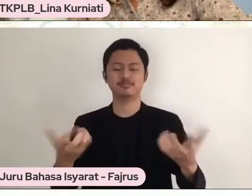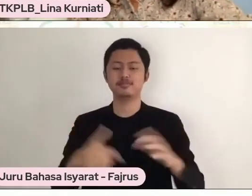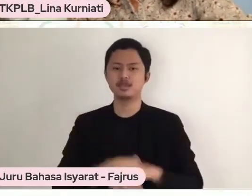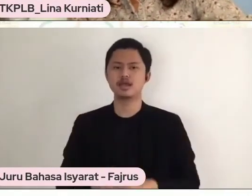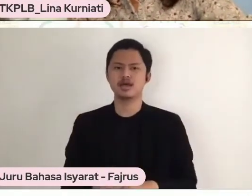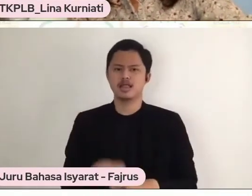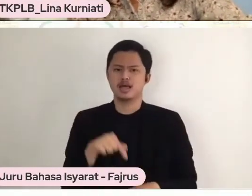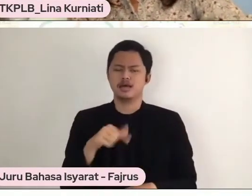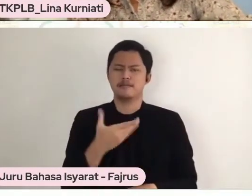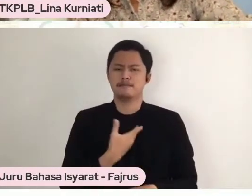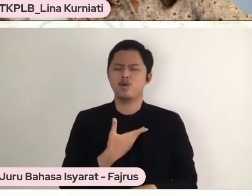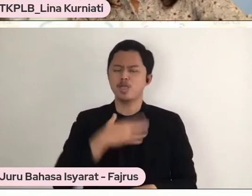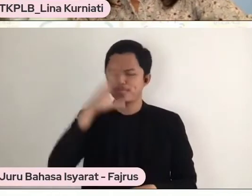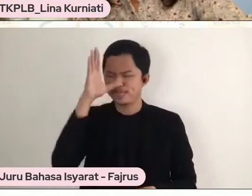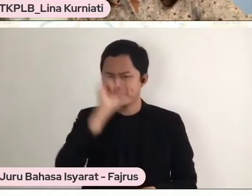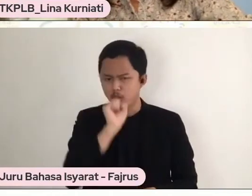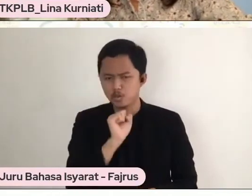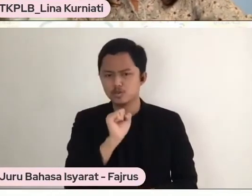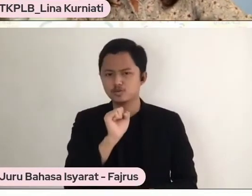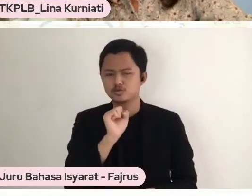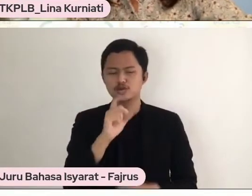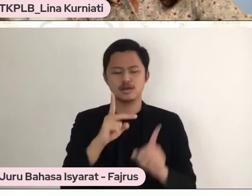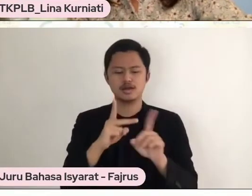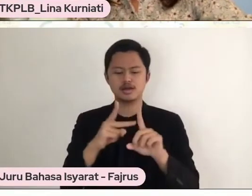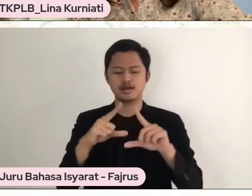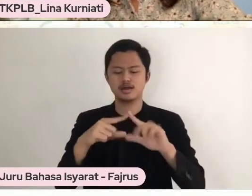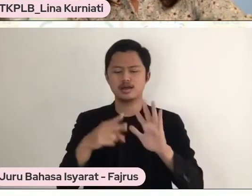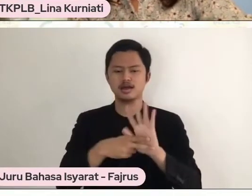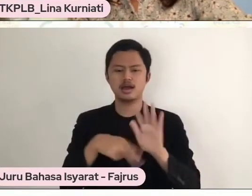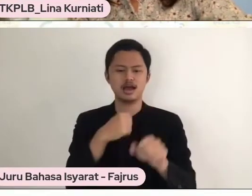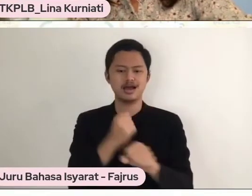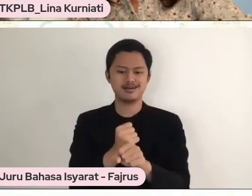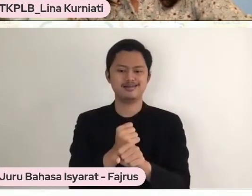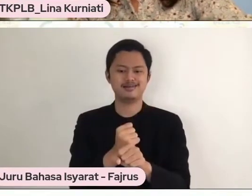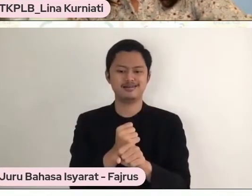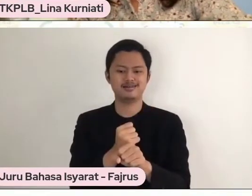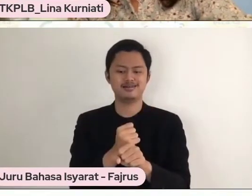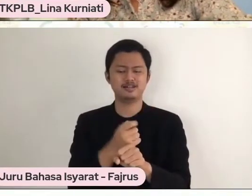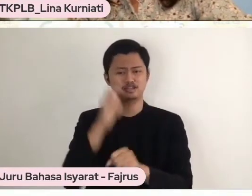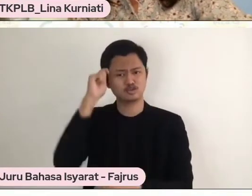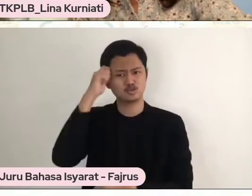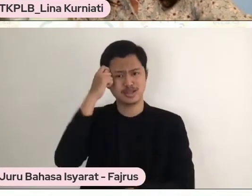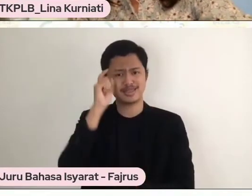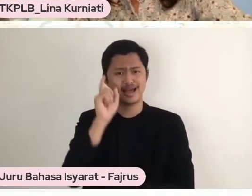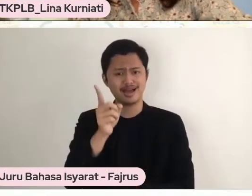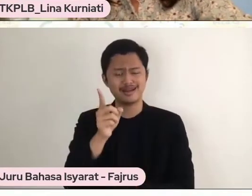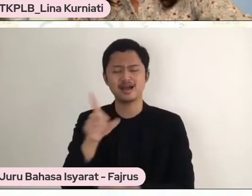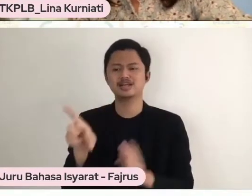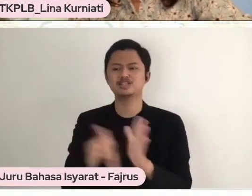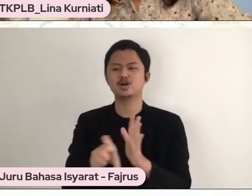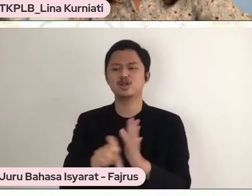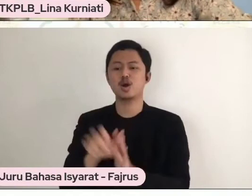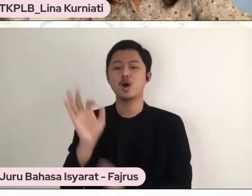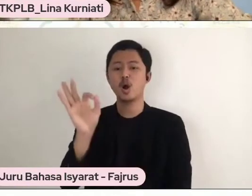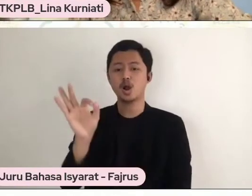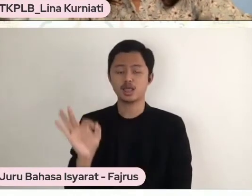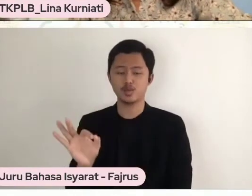What I want to know is, Miss Hang, is there any difficulties from parents while they